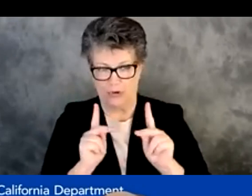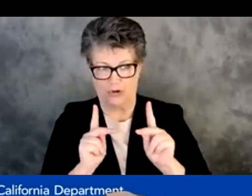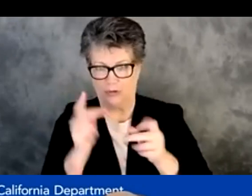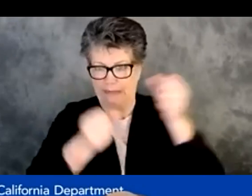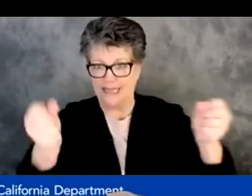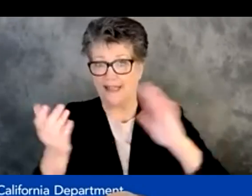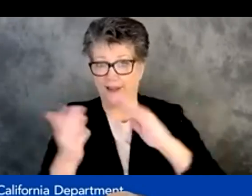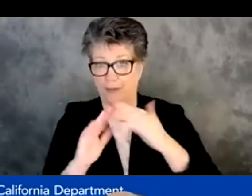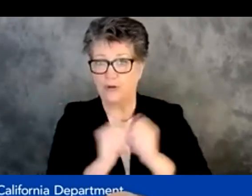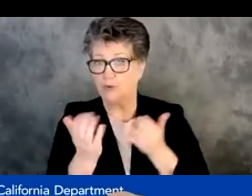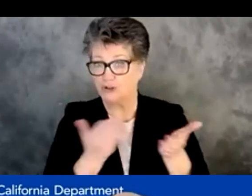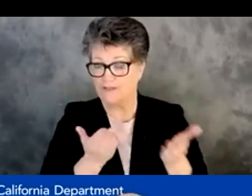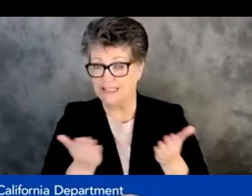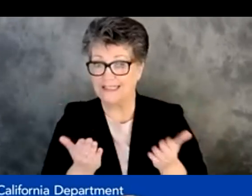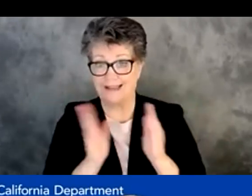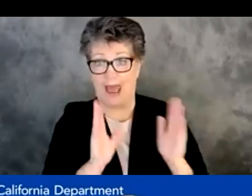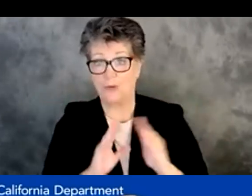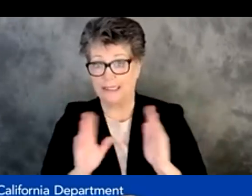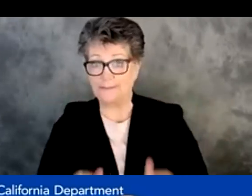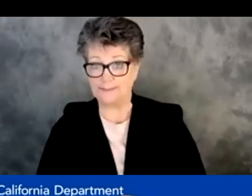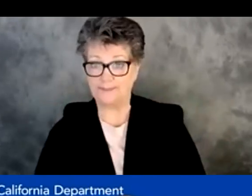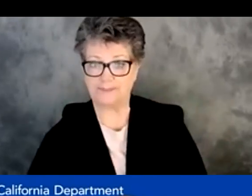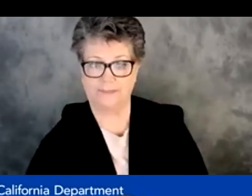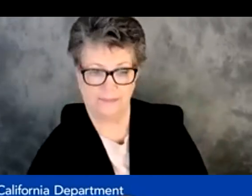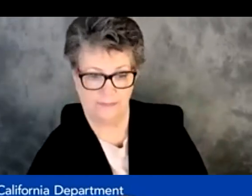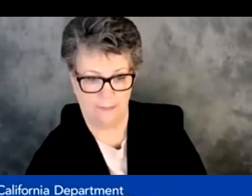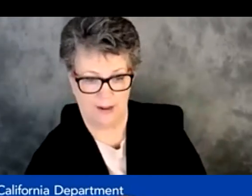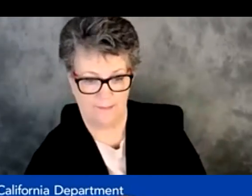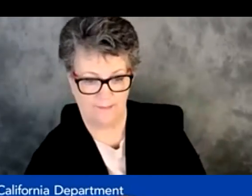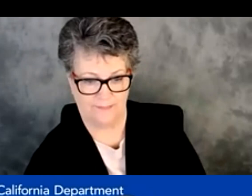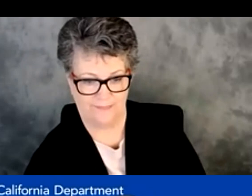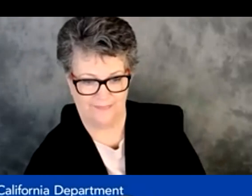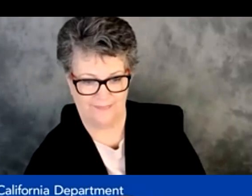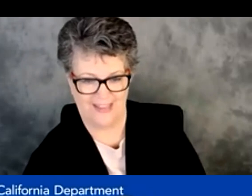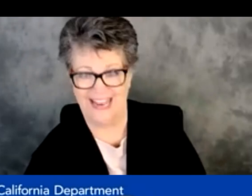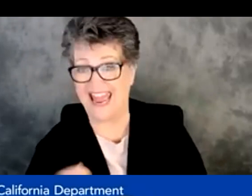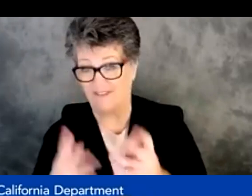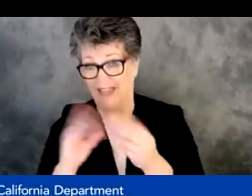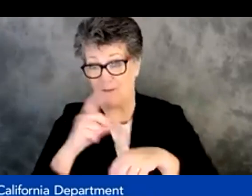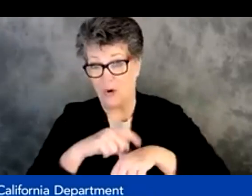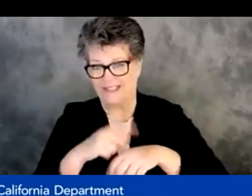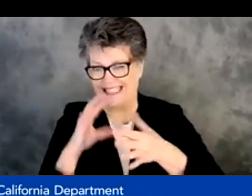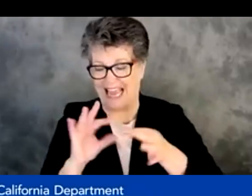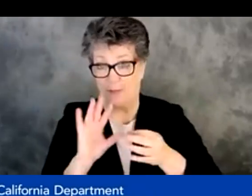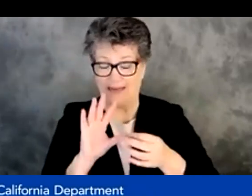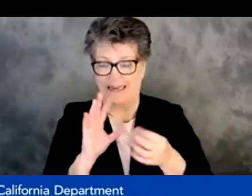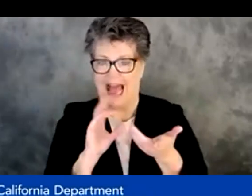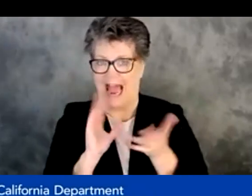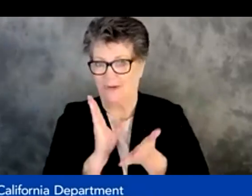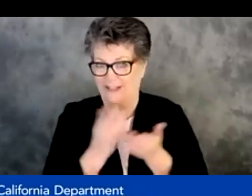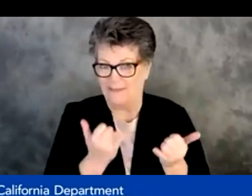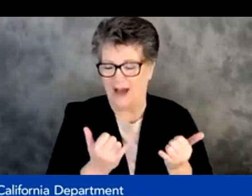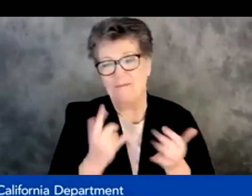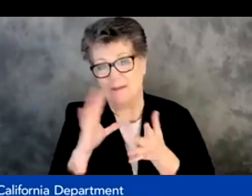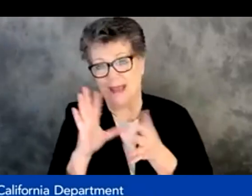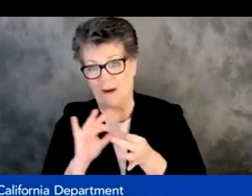with their services and with their housing. And I have a lot more to say, but in the interest of time, I'll sign off now, maybe